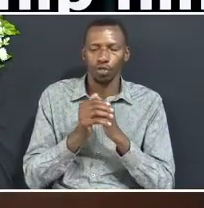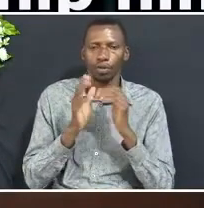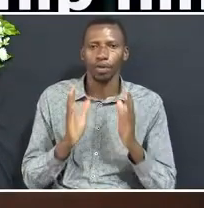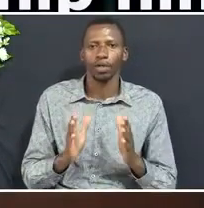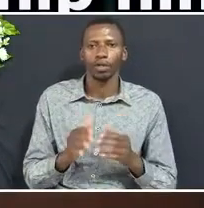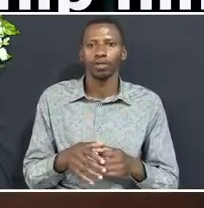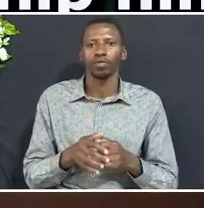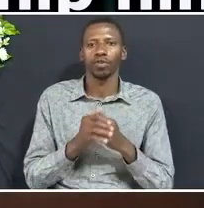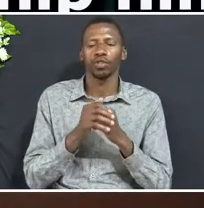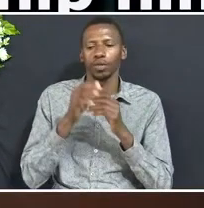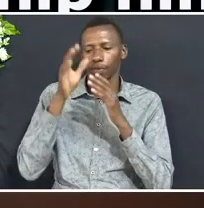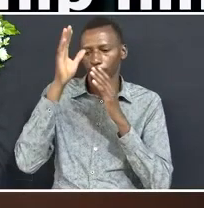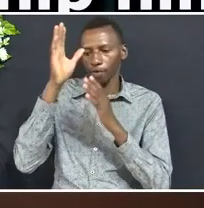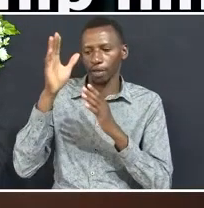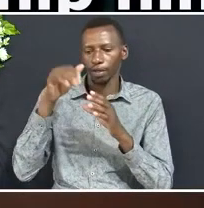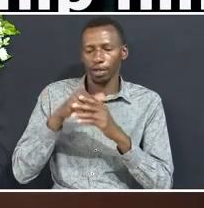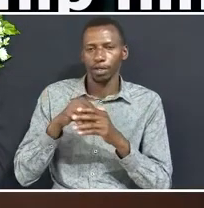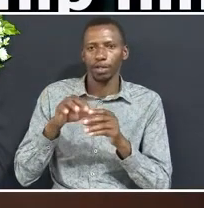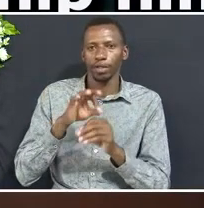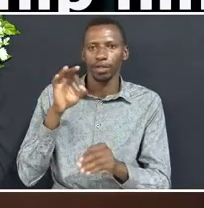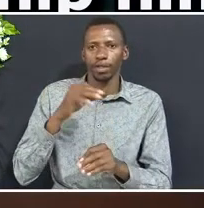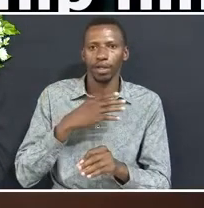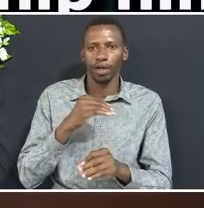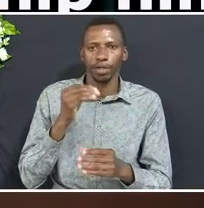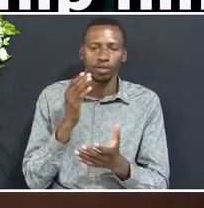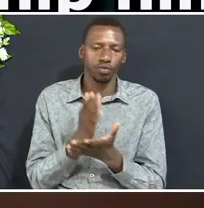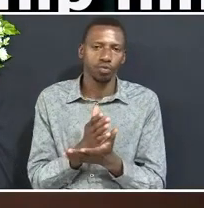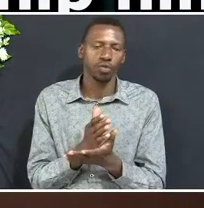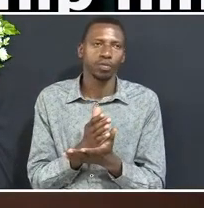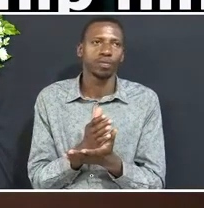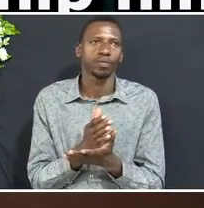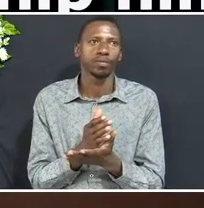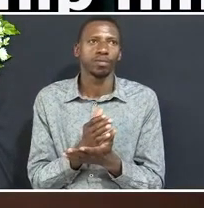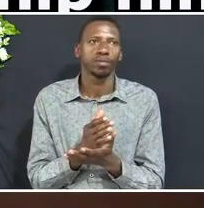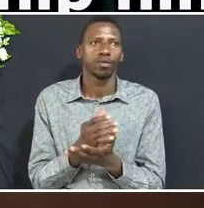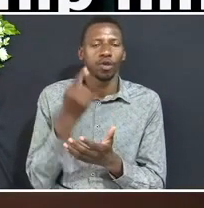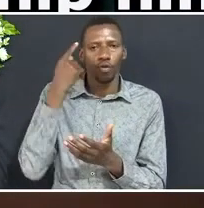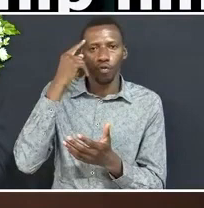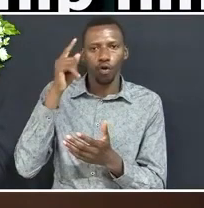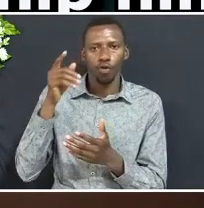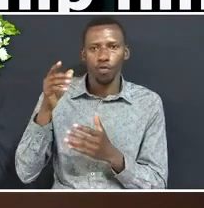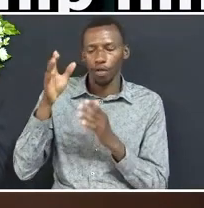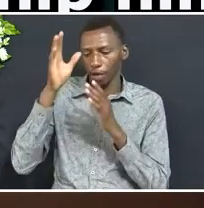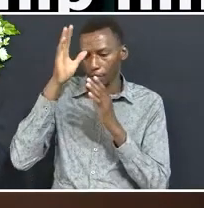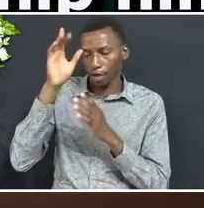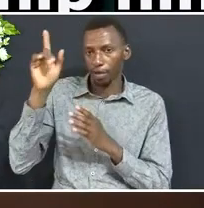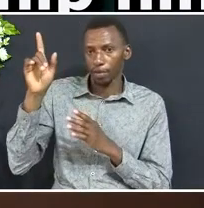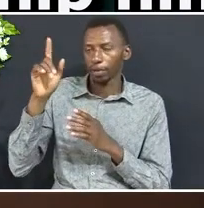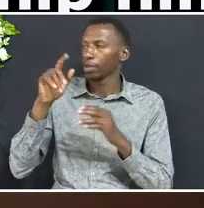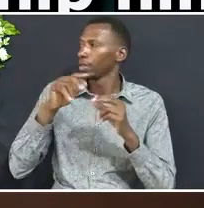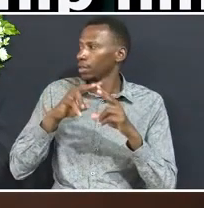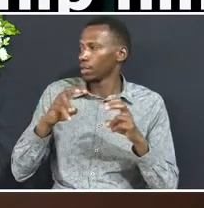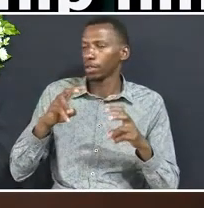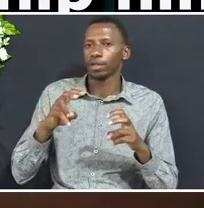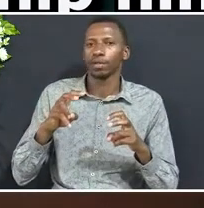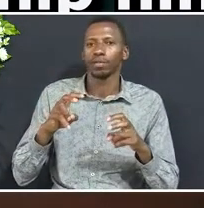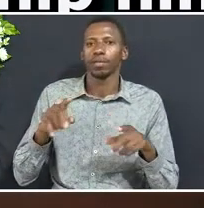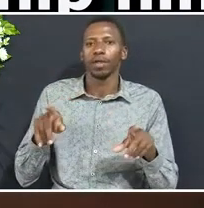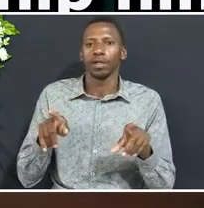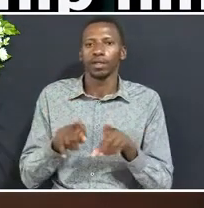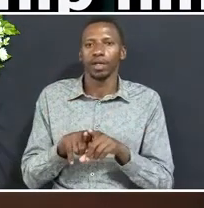Father in spirit and in truth. For the Father is seeking